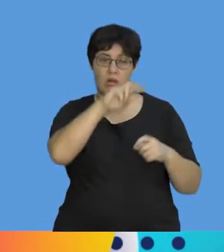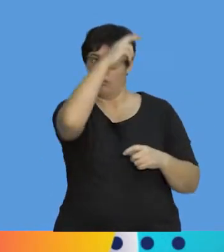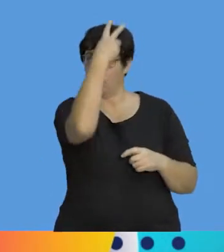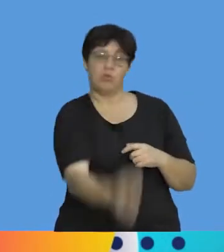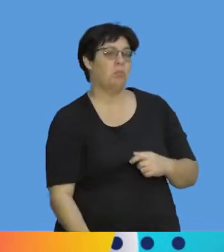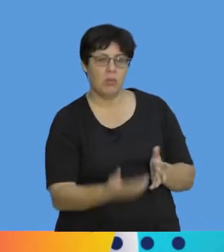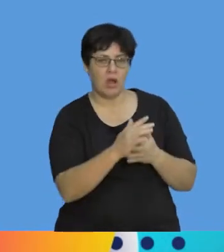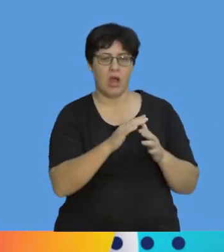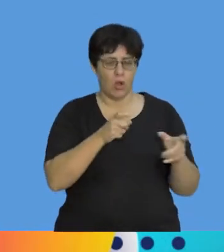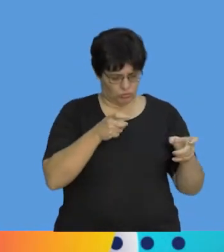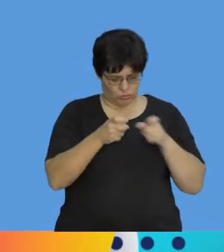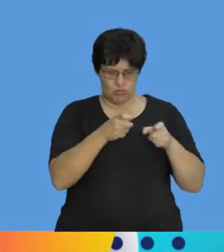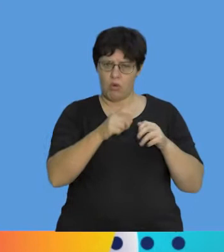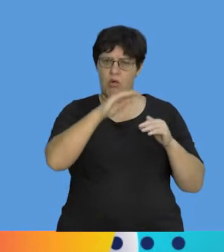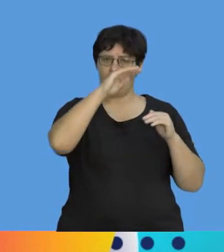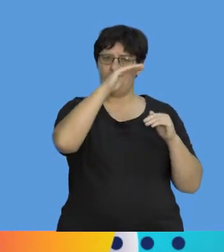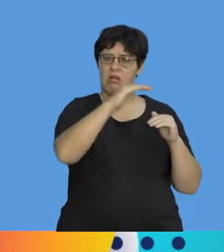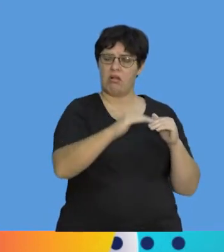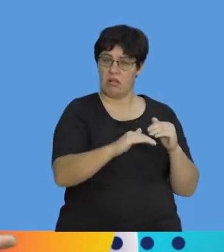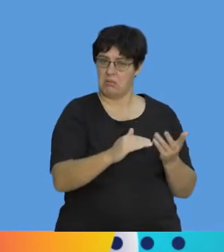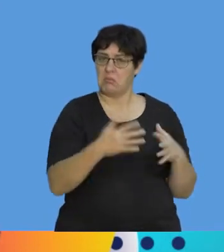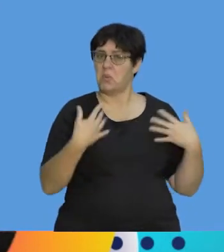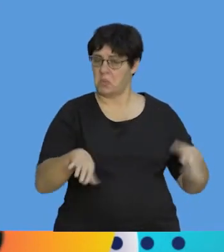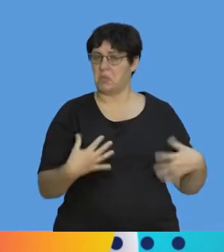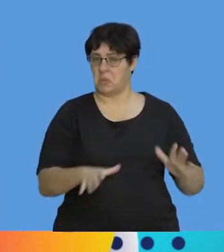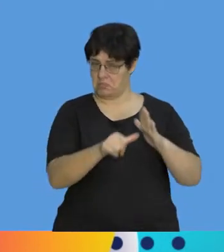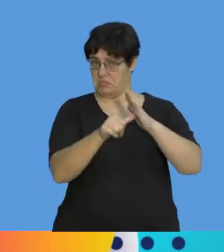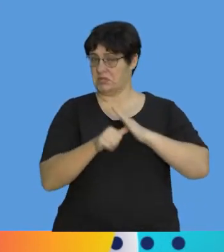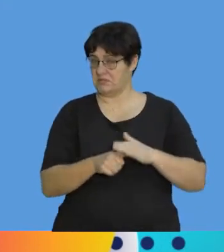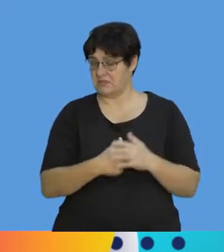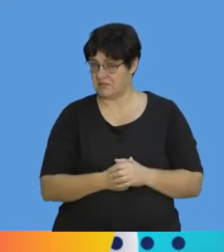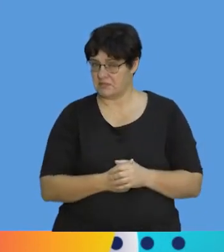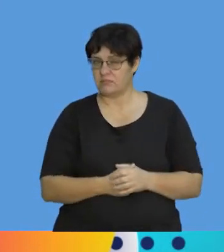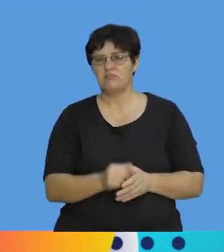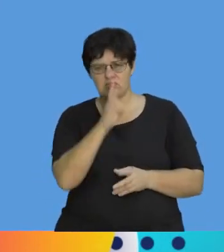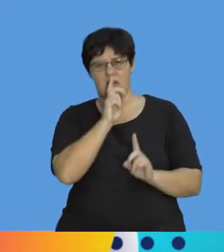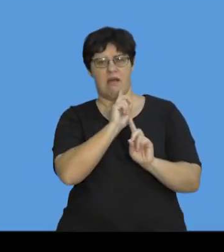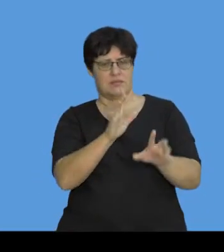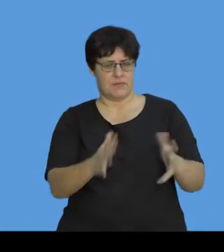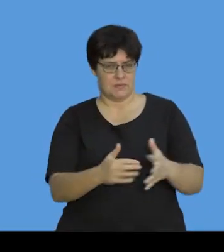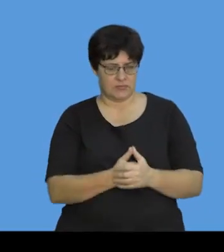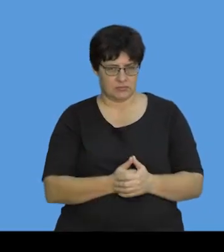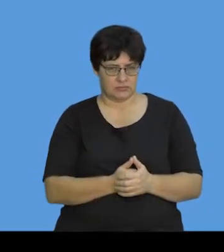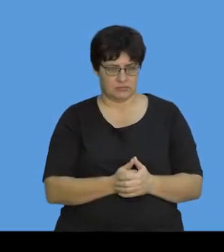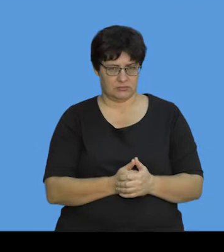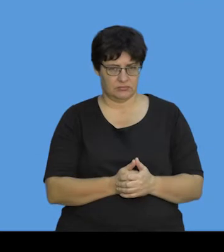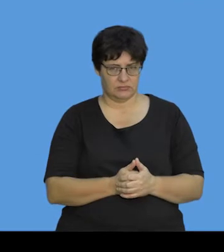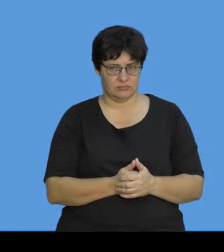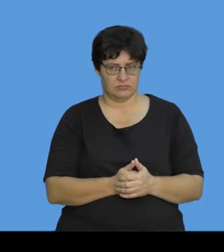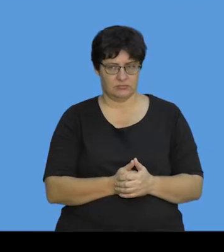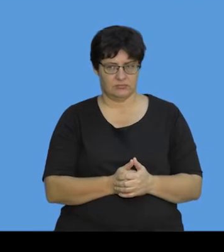fall. That's quite impressive. All right, so let's see if we can get to some answers. First of